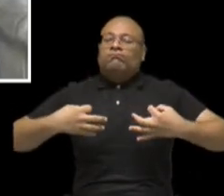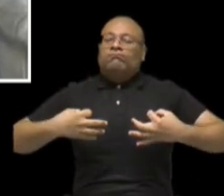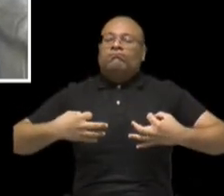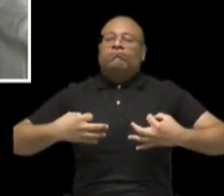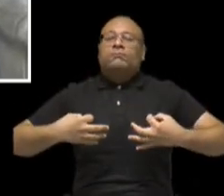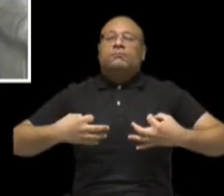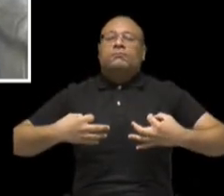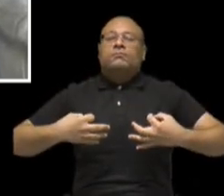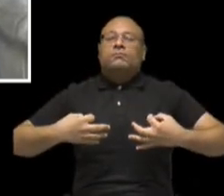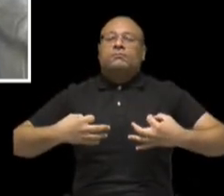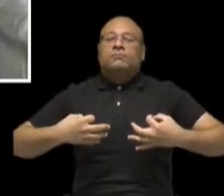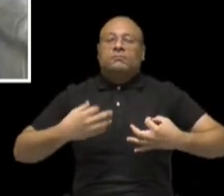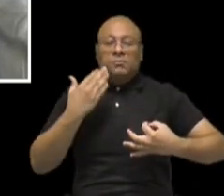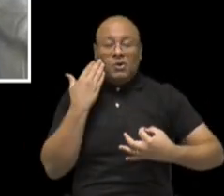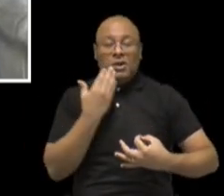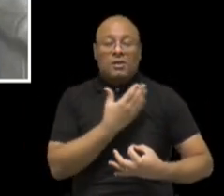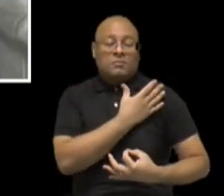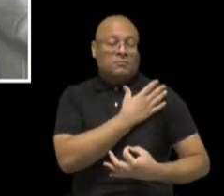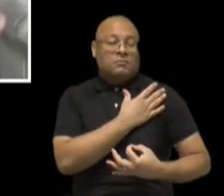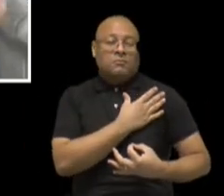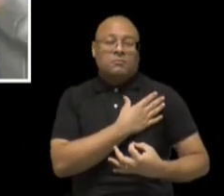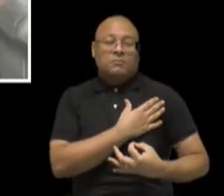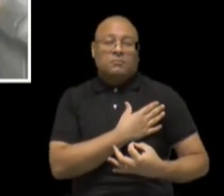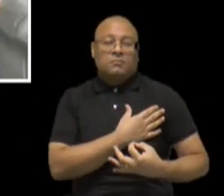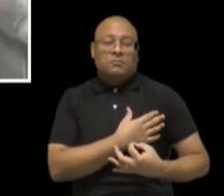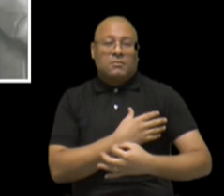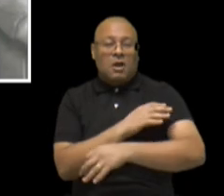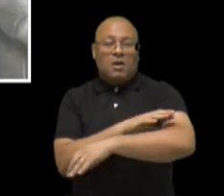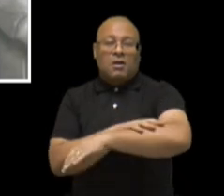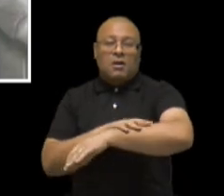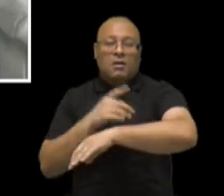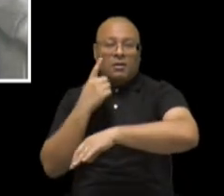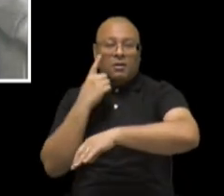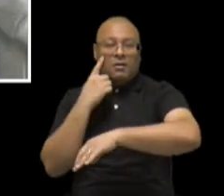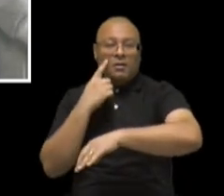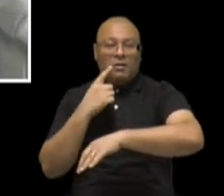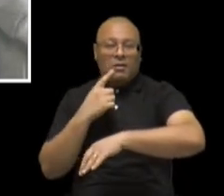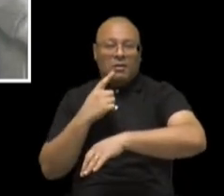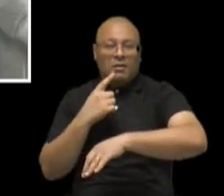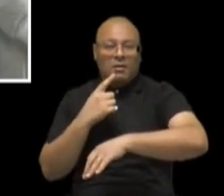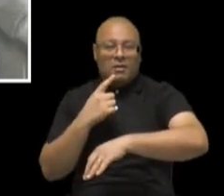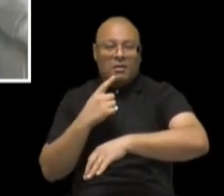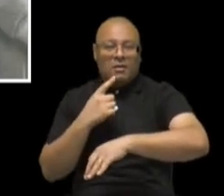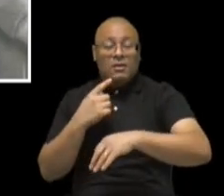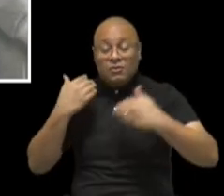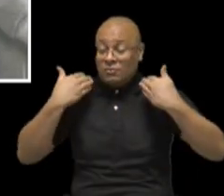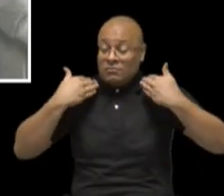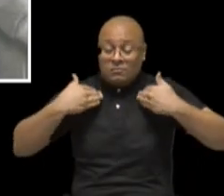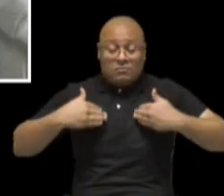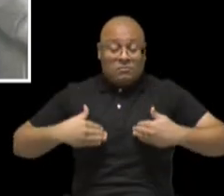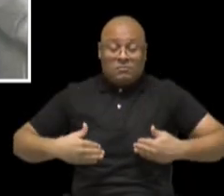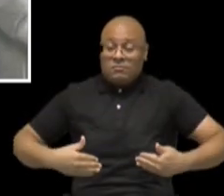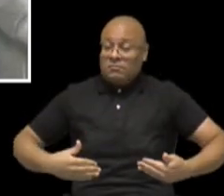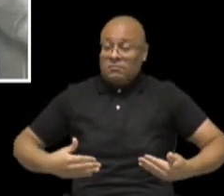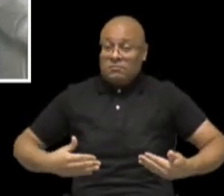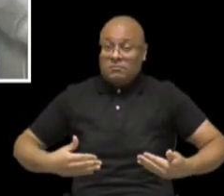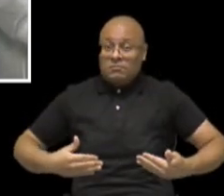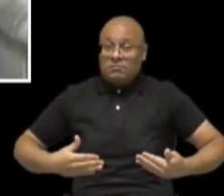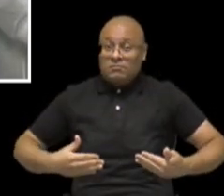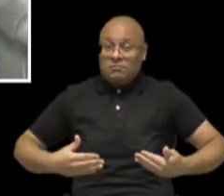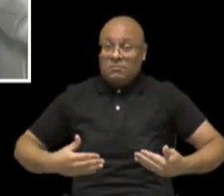evening, because it's lurex, if not with this, maybe daily dress with